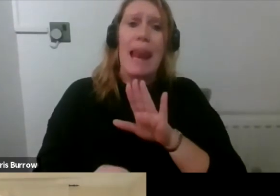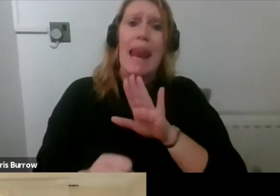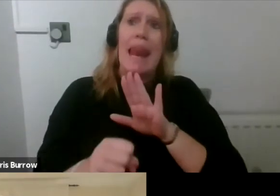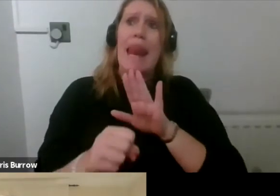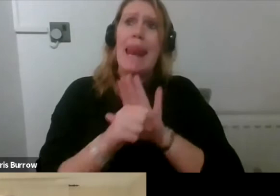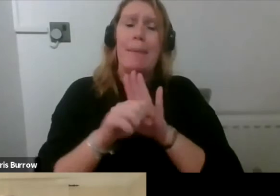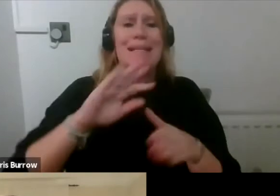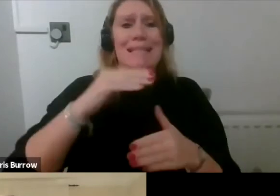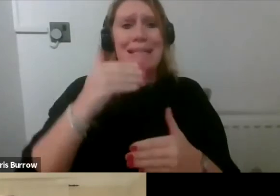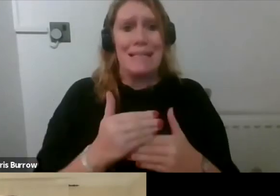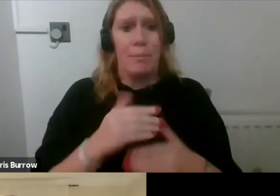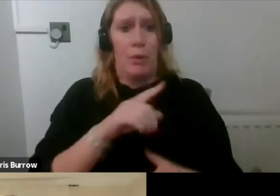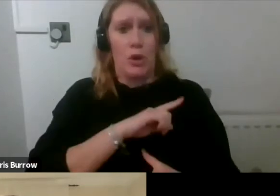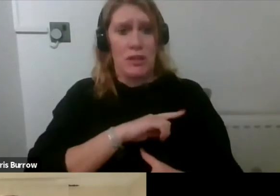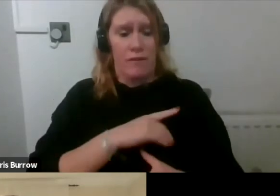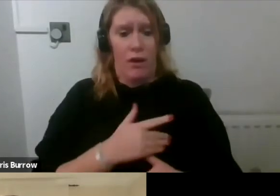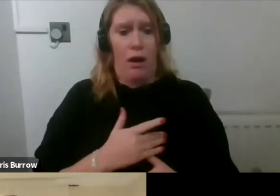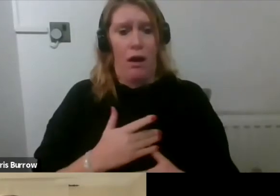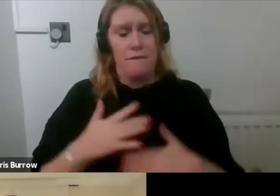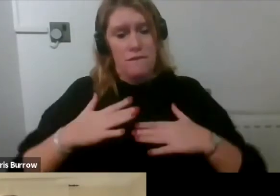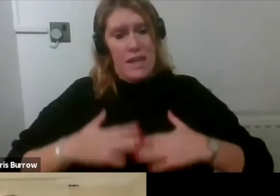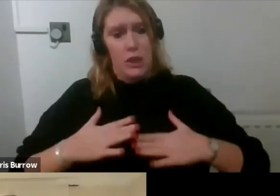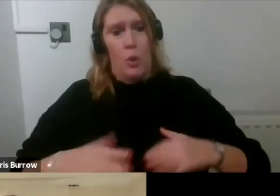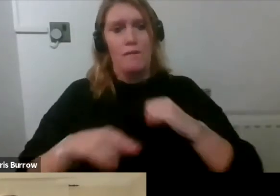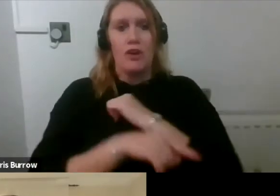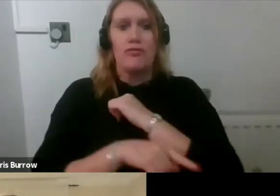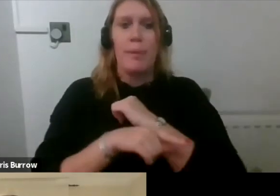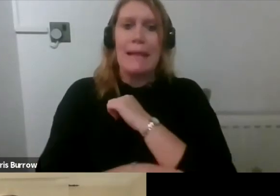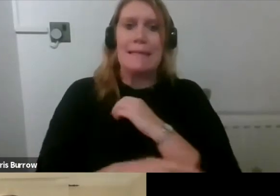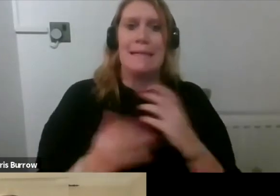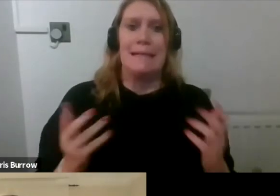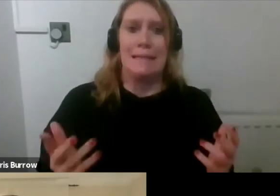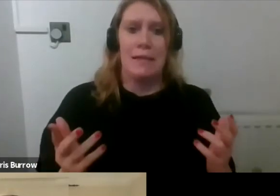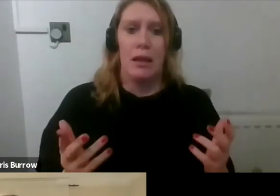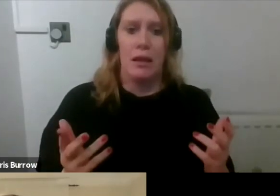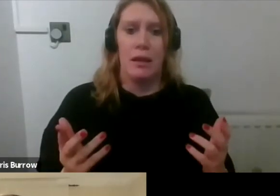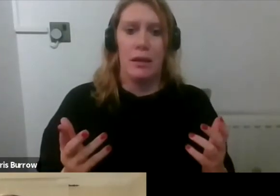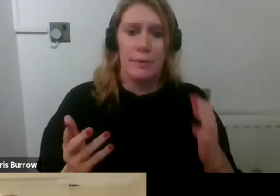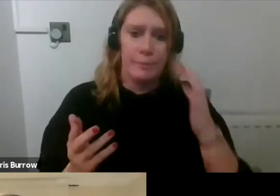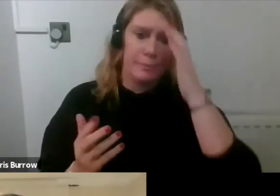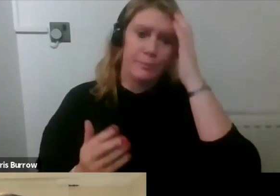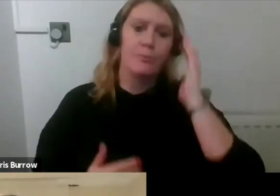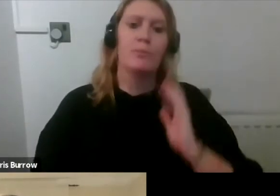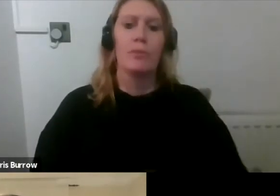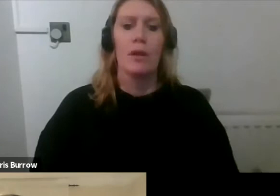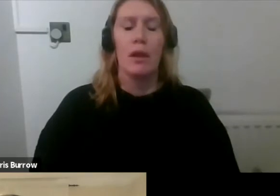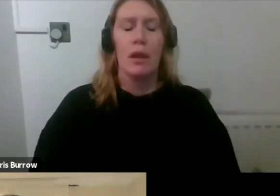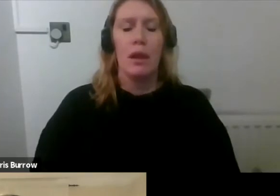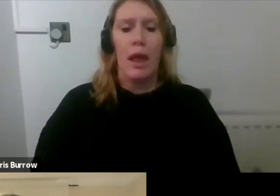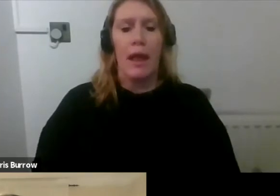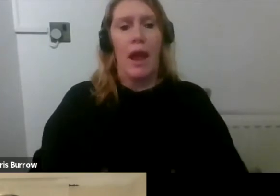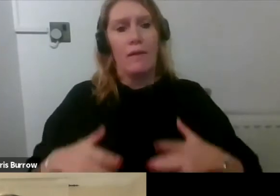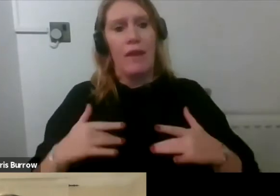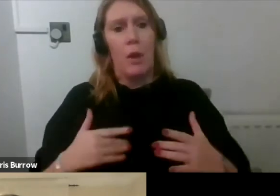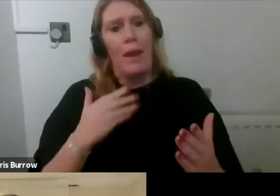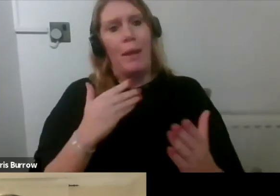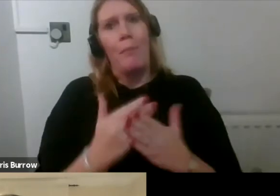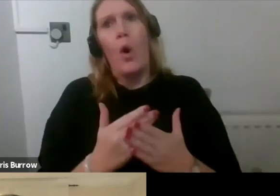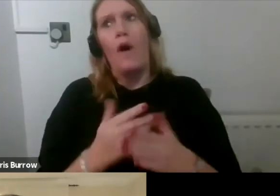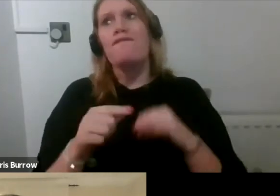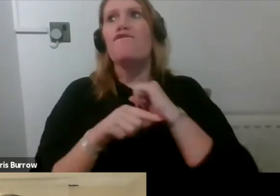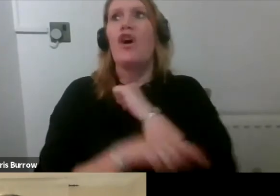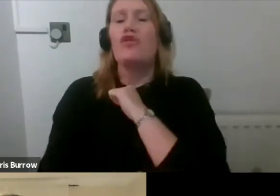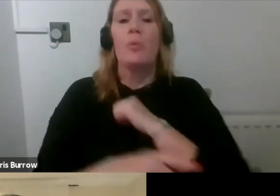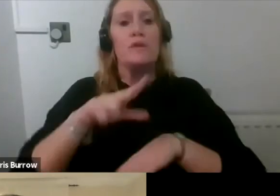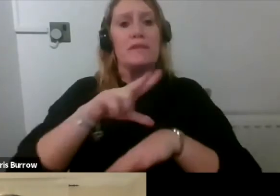own physical vulnerability, that sense that we are genuinely, more vulnerable to police action.